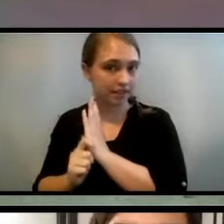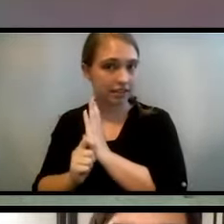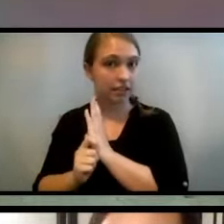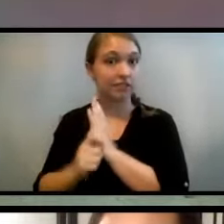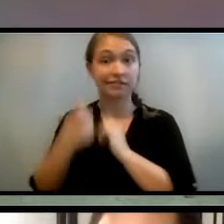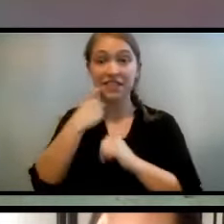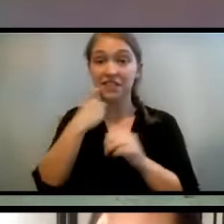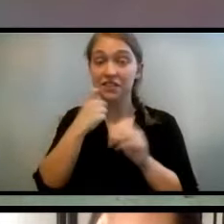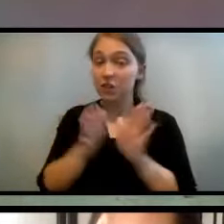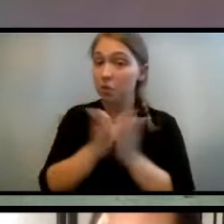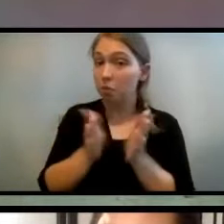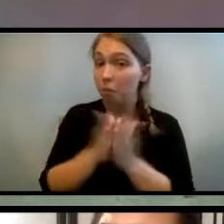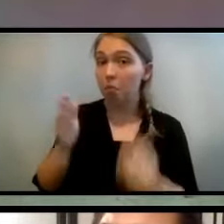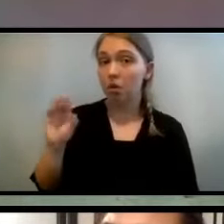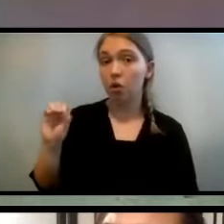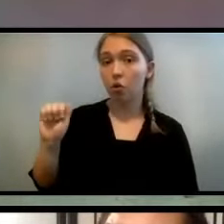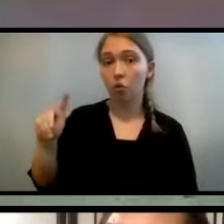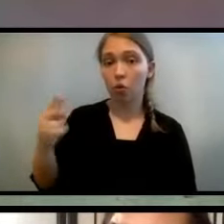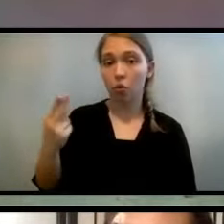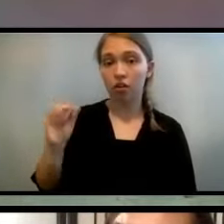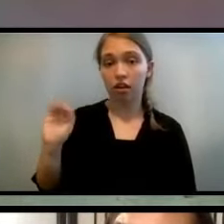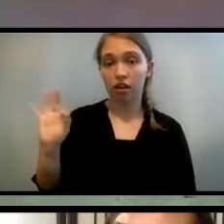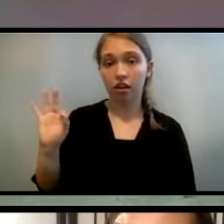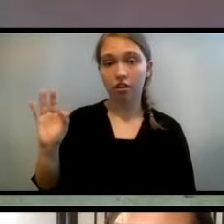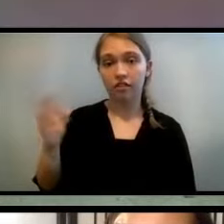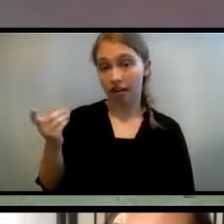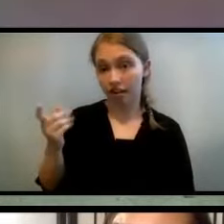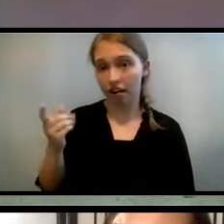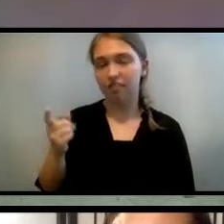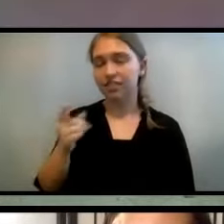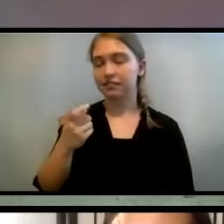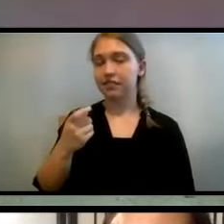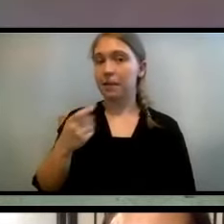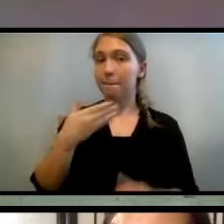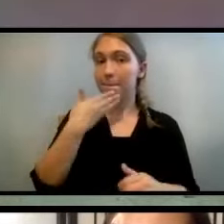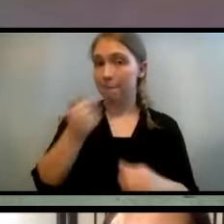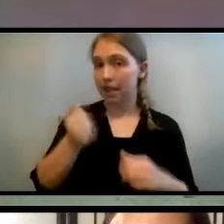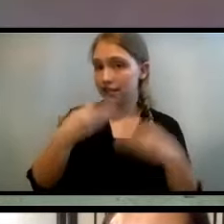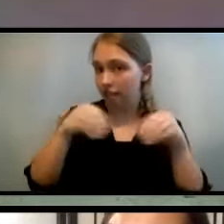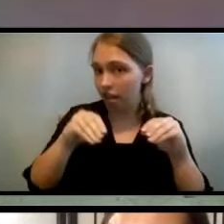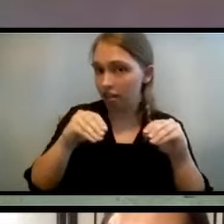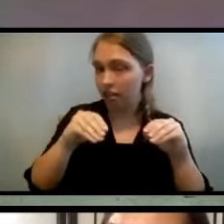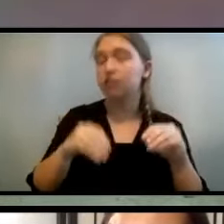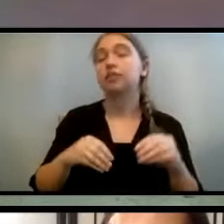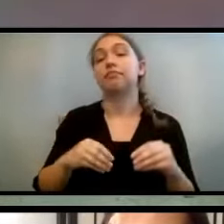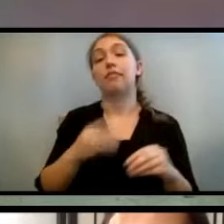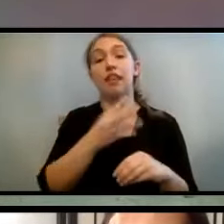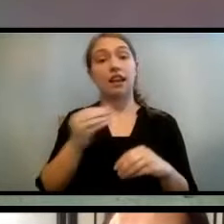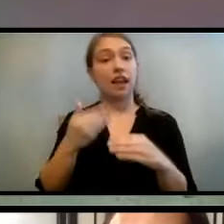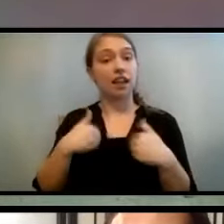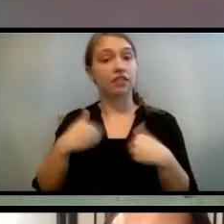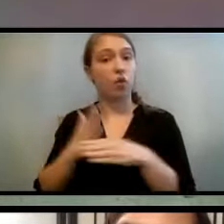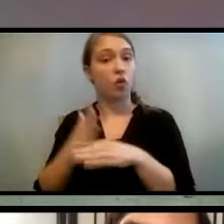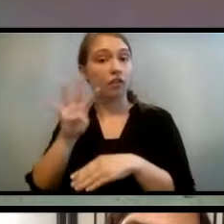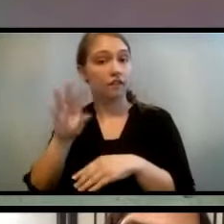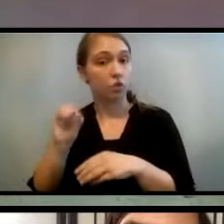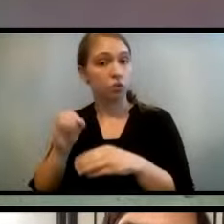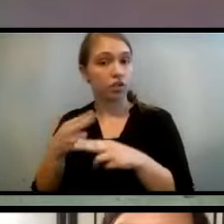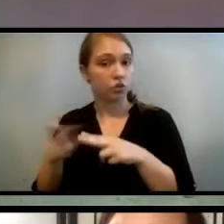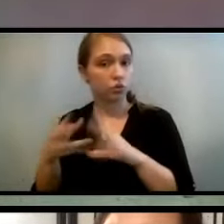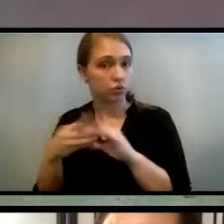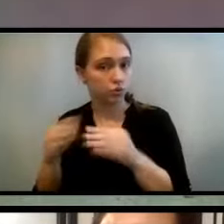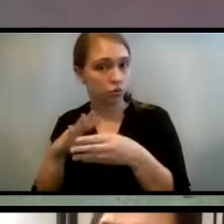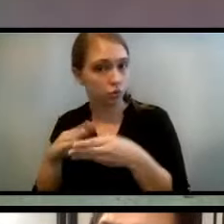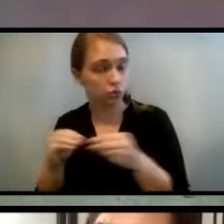a Locus bestseller. Her other work includes two novels for the Pathfinder Tales series and more than 40 short stories. She